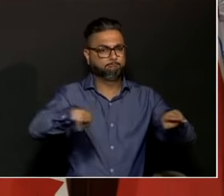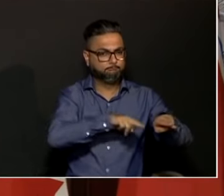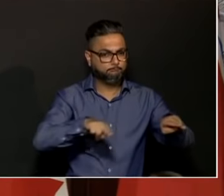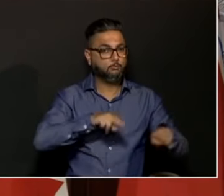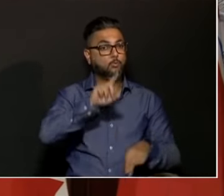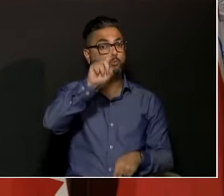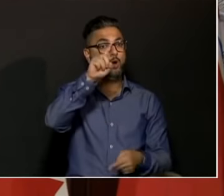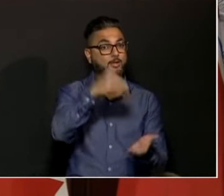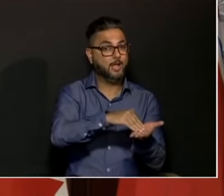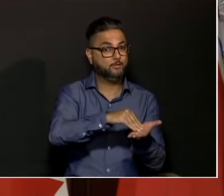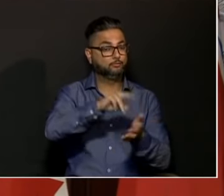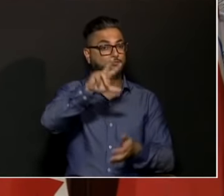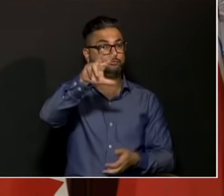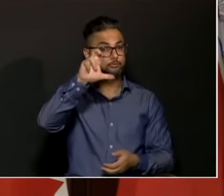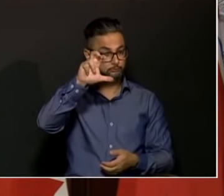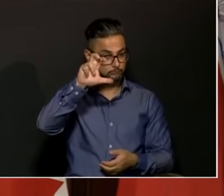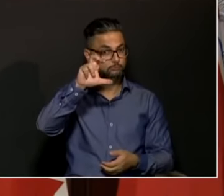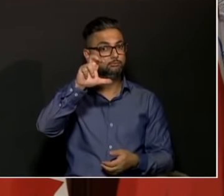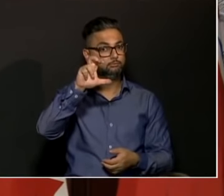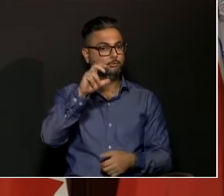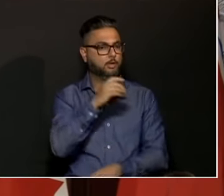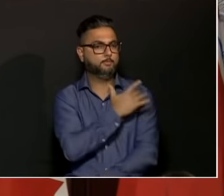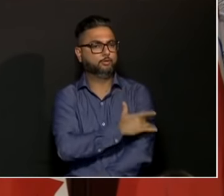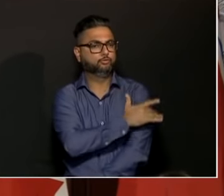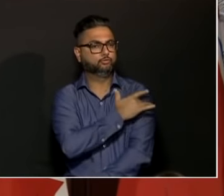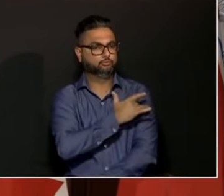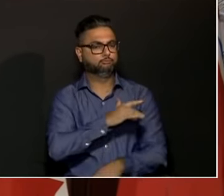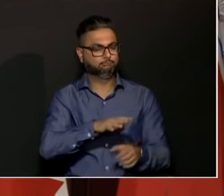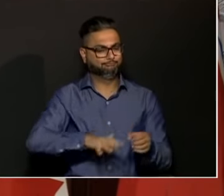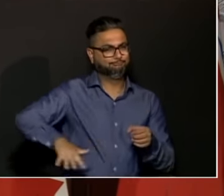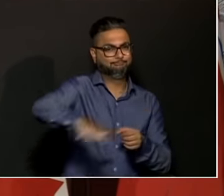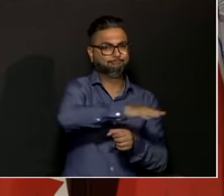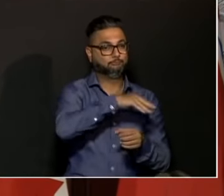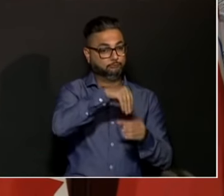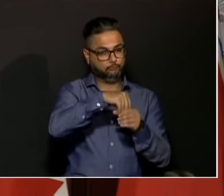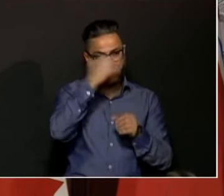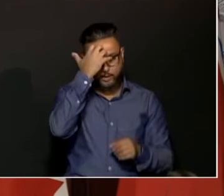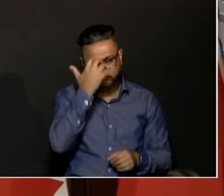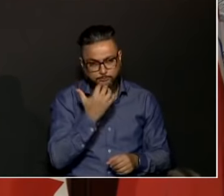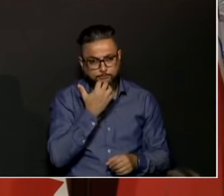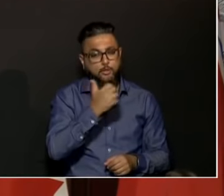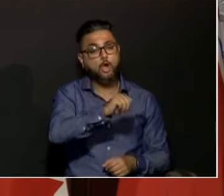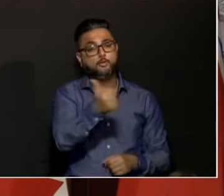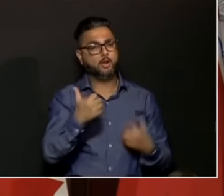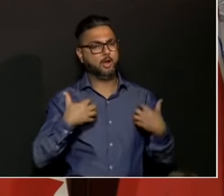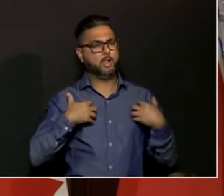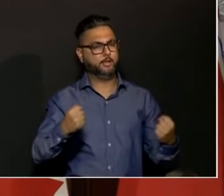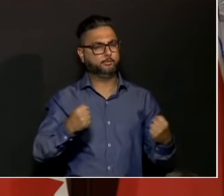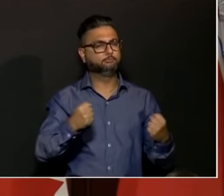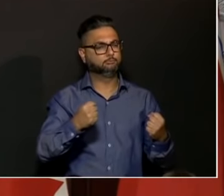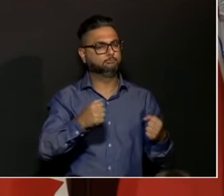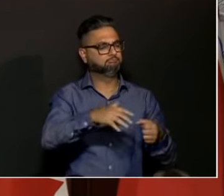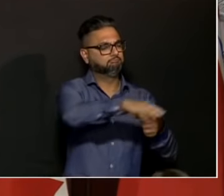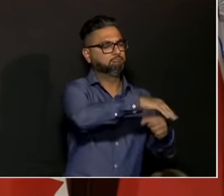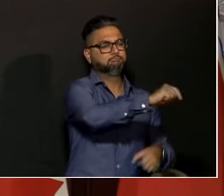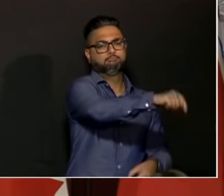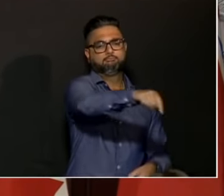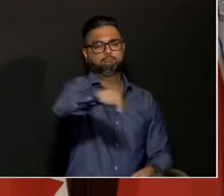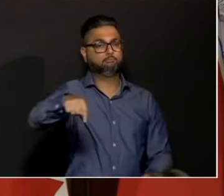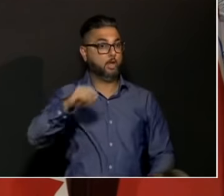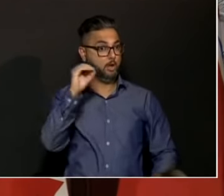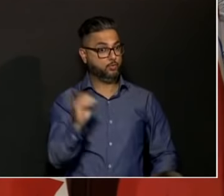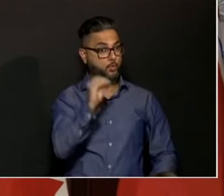patient spaces in hospitals and alternate health facilities across the province to support